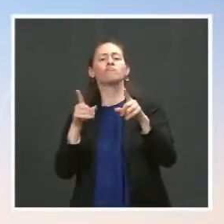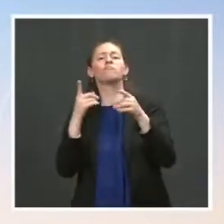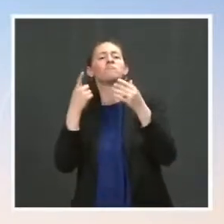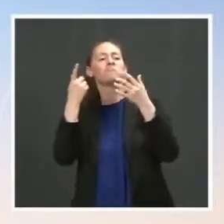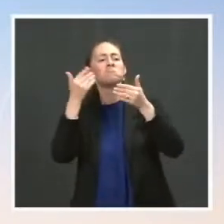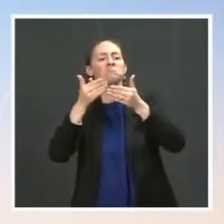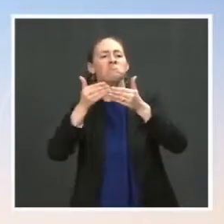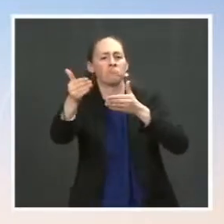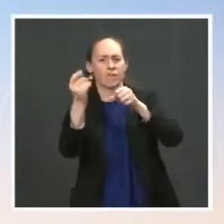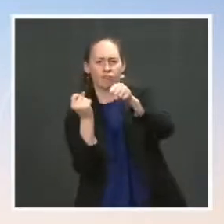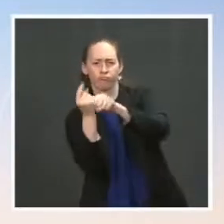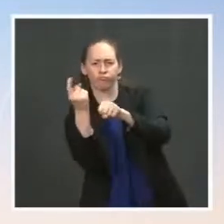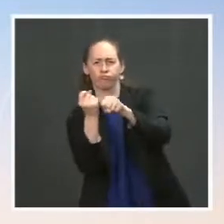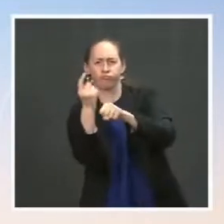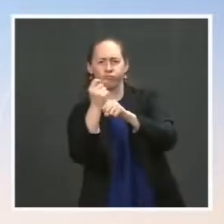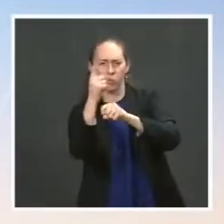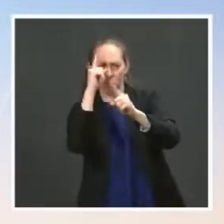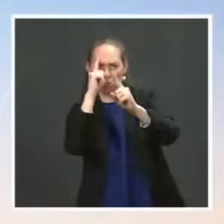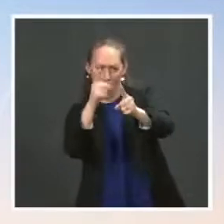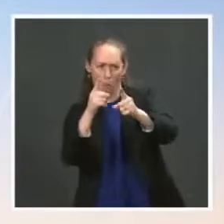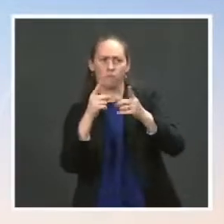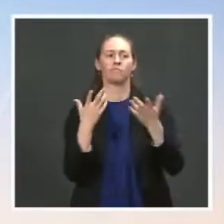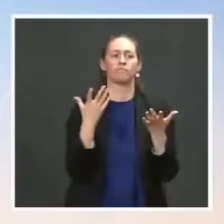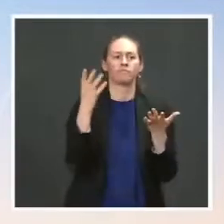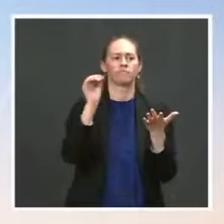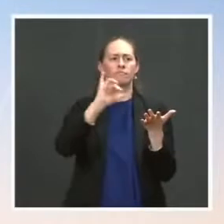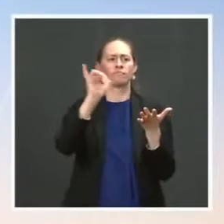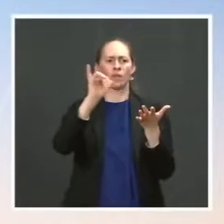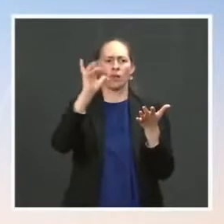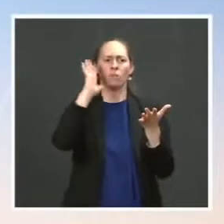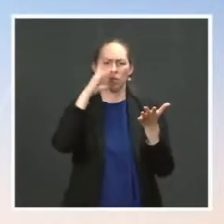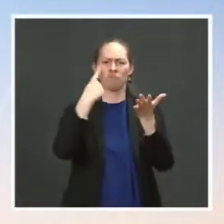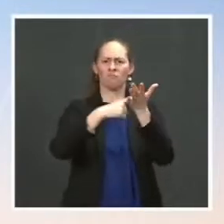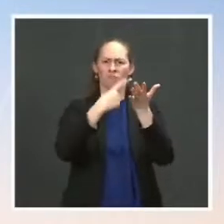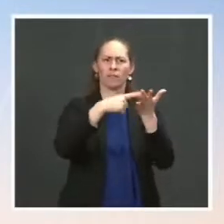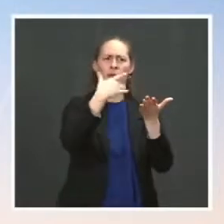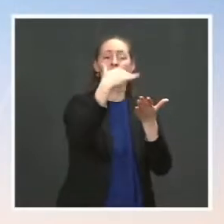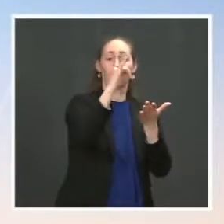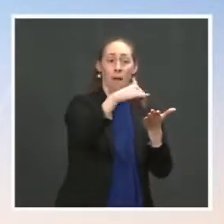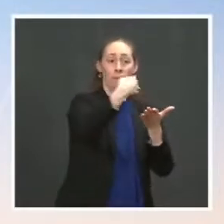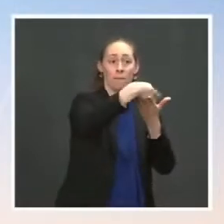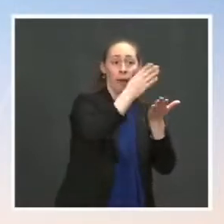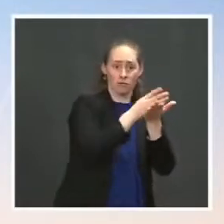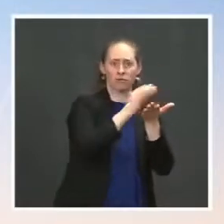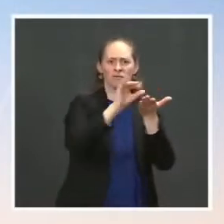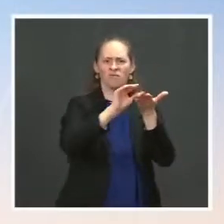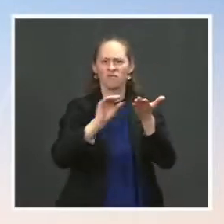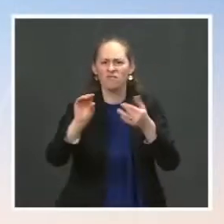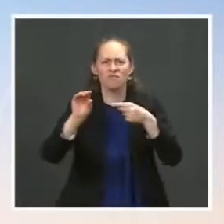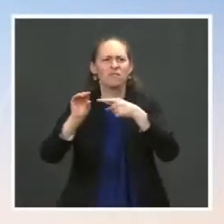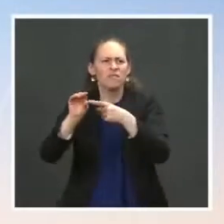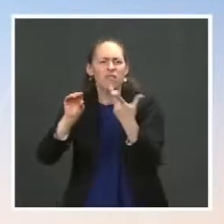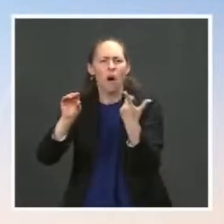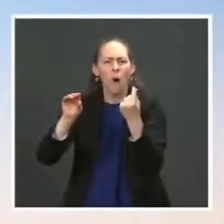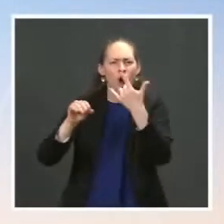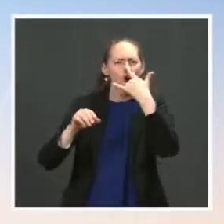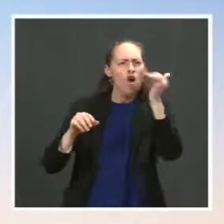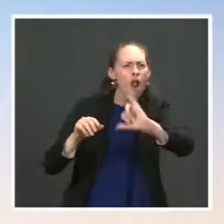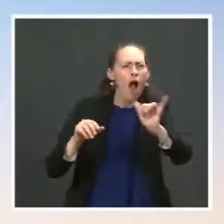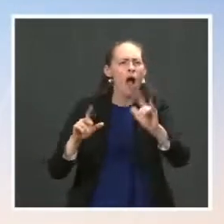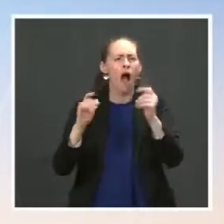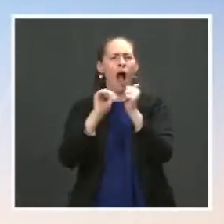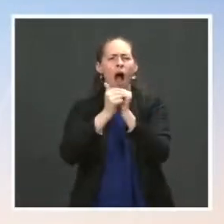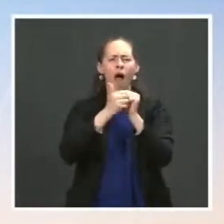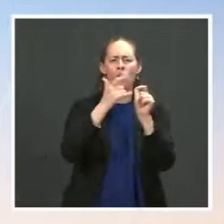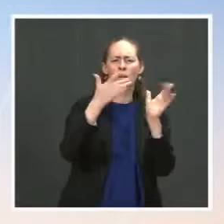President's discretionary funding recommendations across a wide range of policy areas and outlines a strategy for reinvesting in the